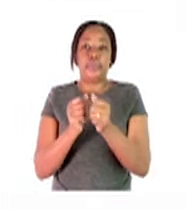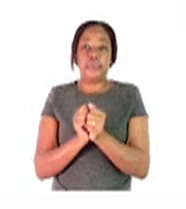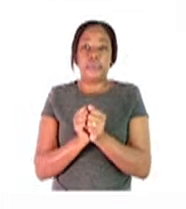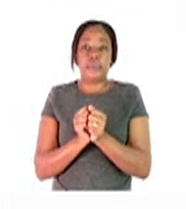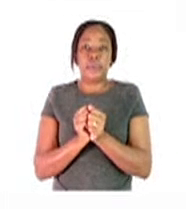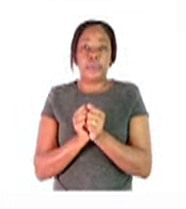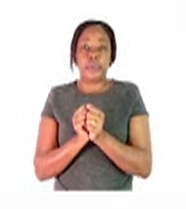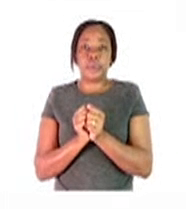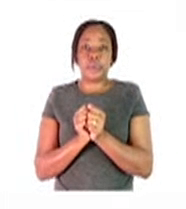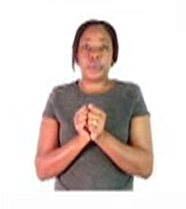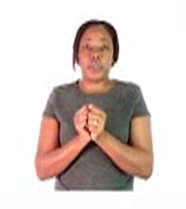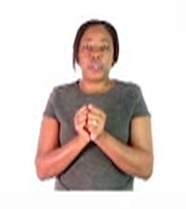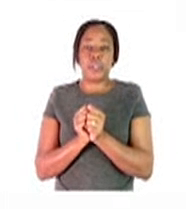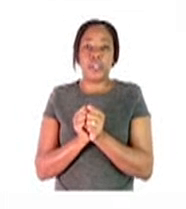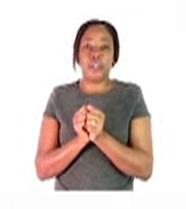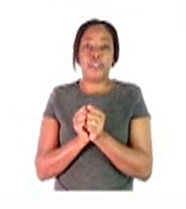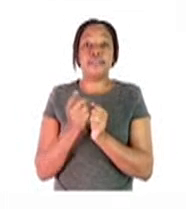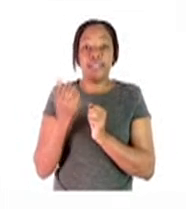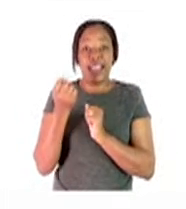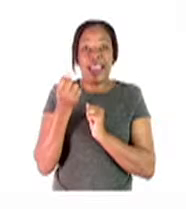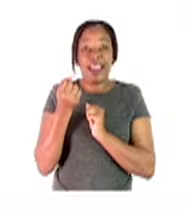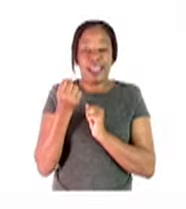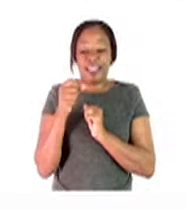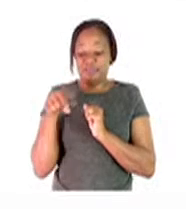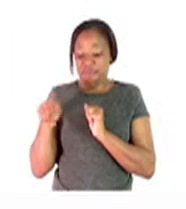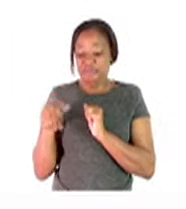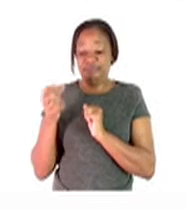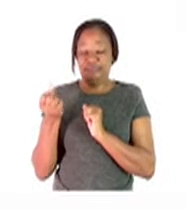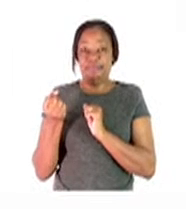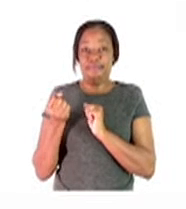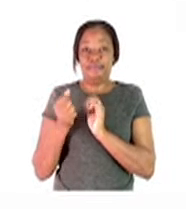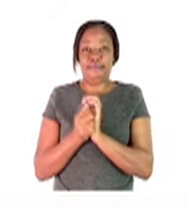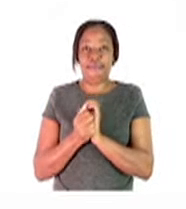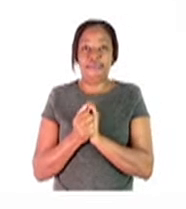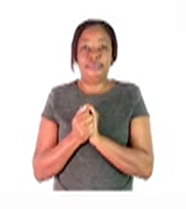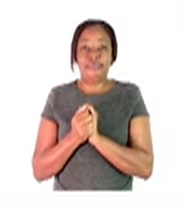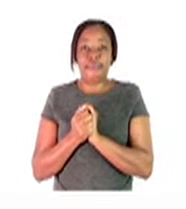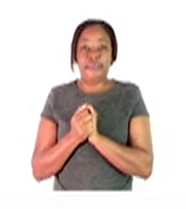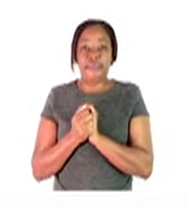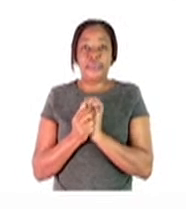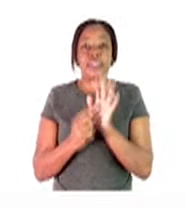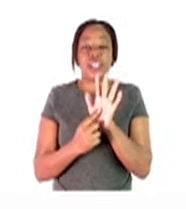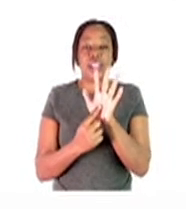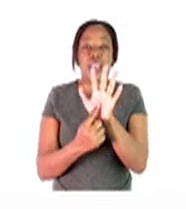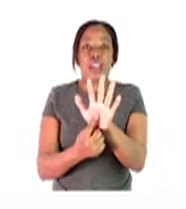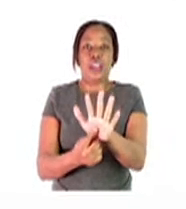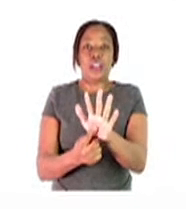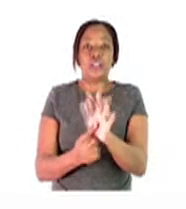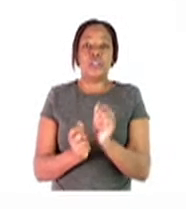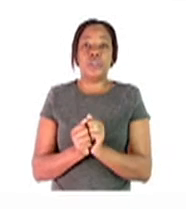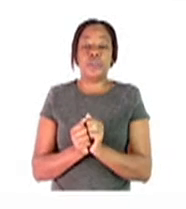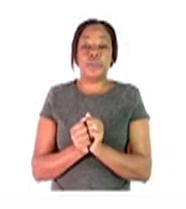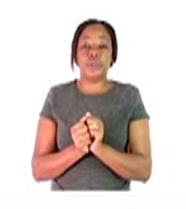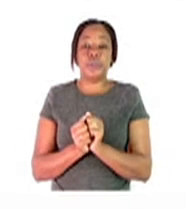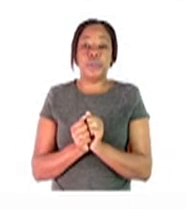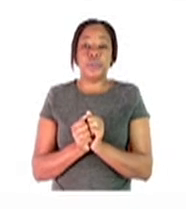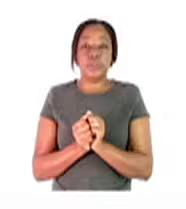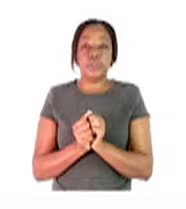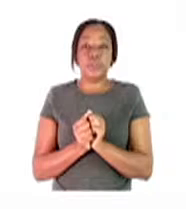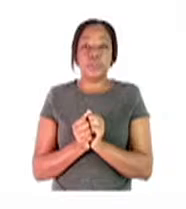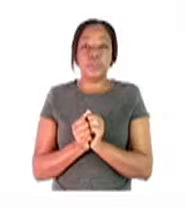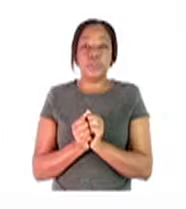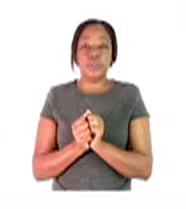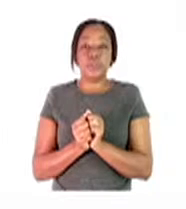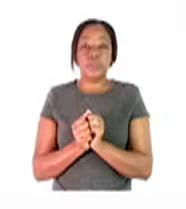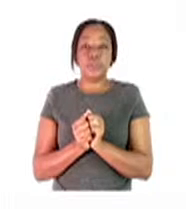and I would like to show them to you there at home. I'm sure most of you have seen them, and